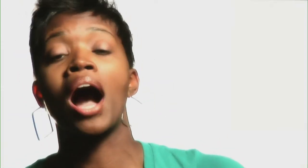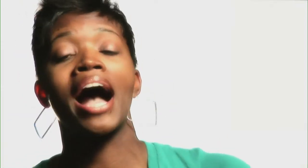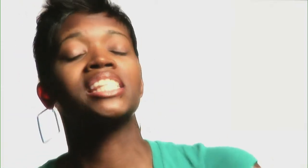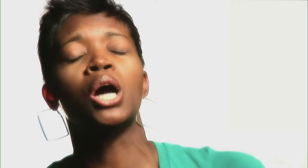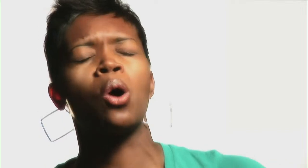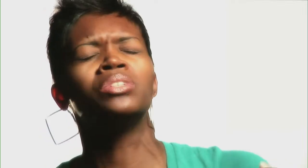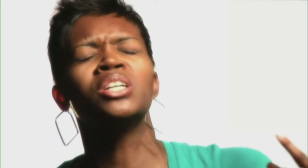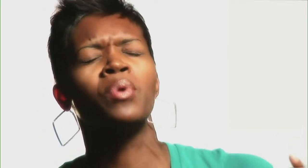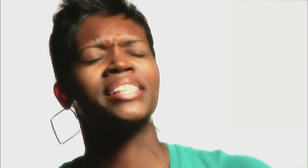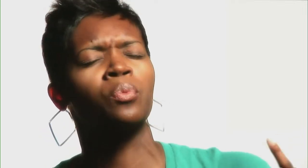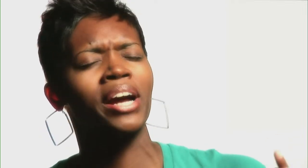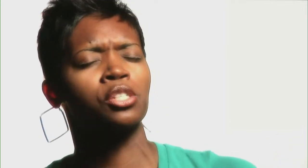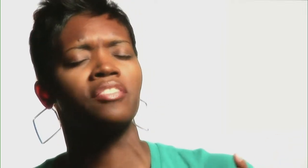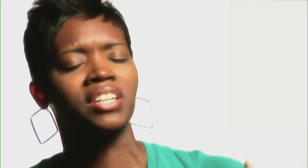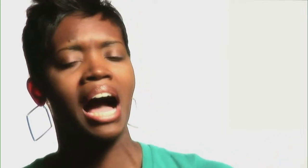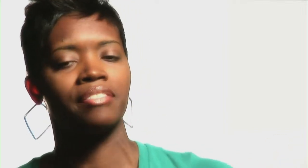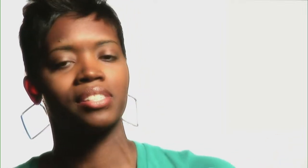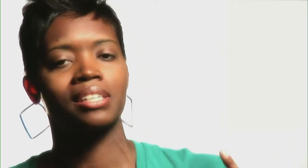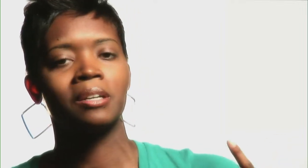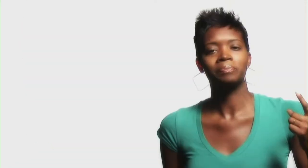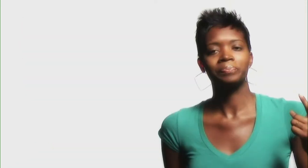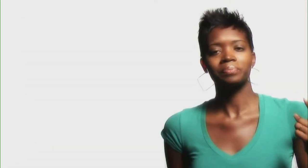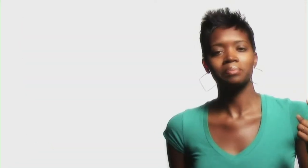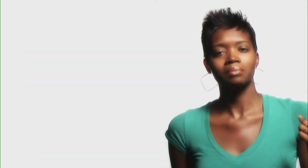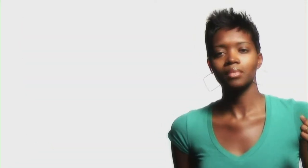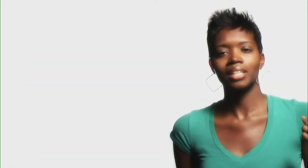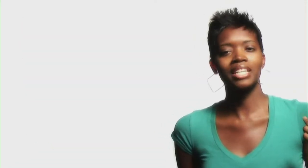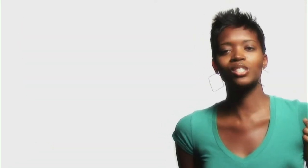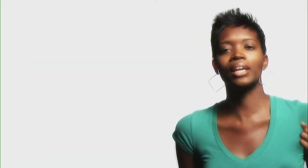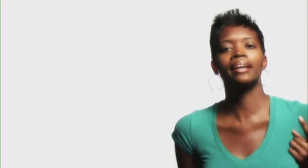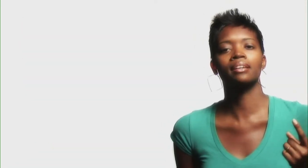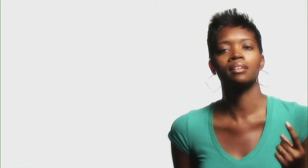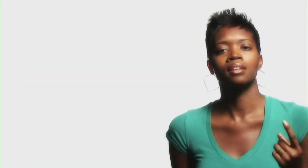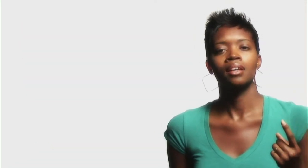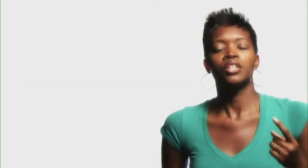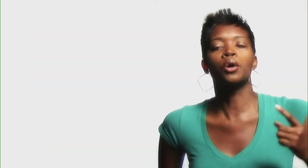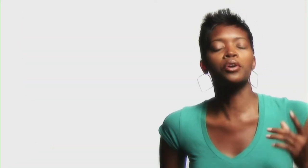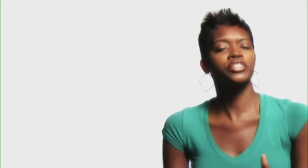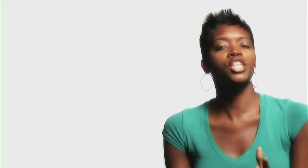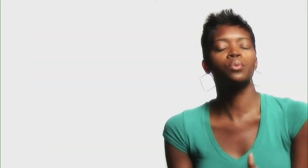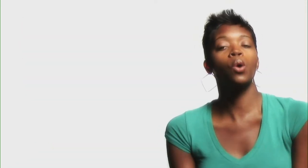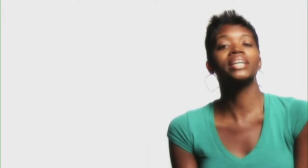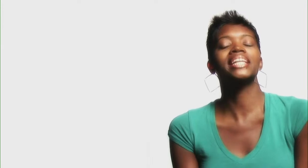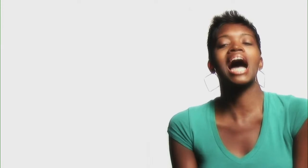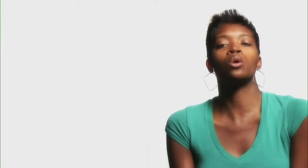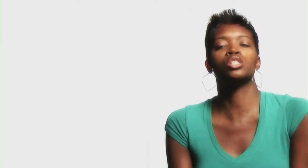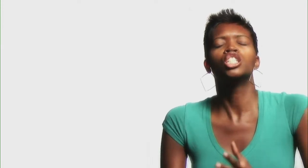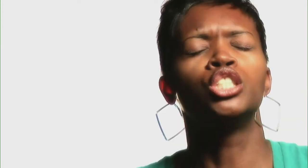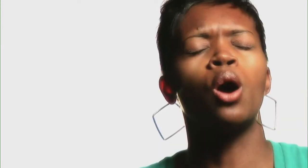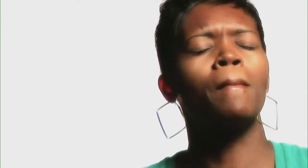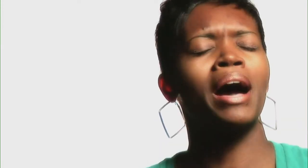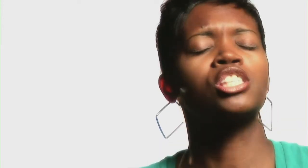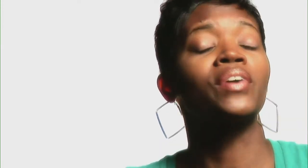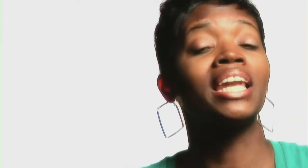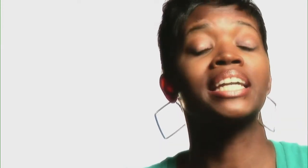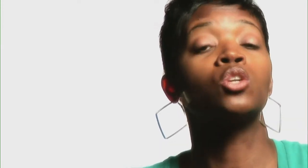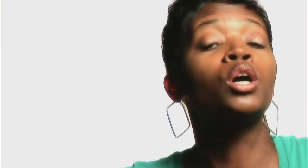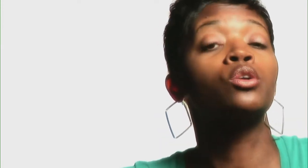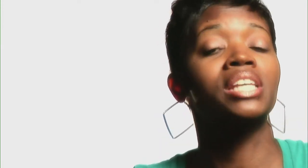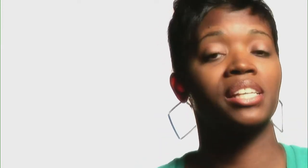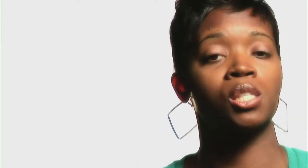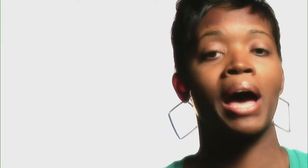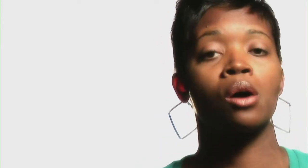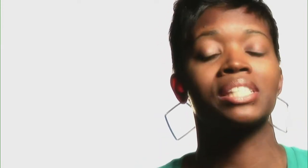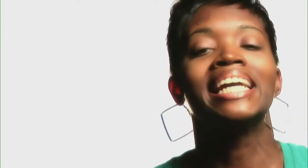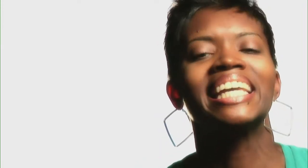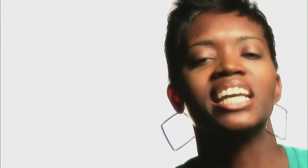only wise, the only resurrector of lives. He is king, no earthly throne can house, no amount of elegant